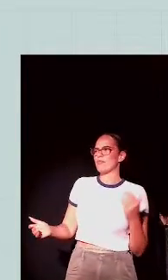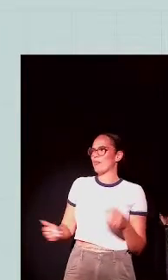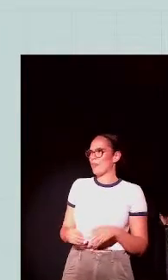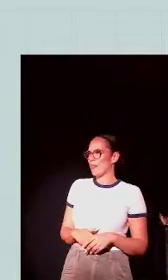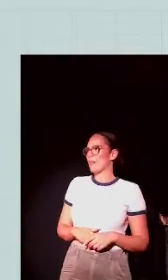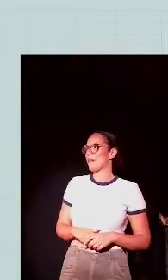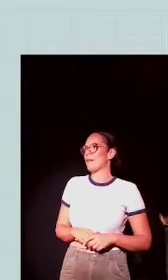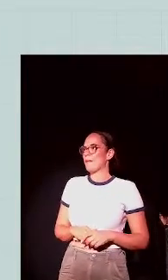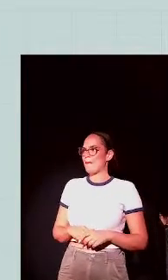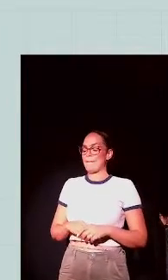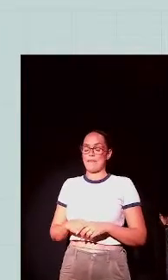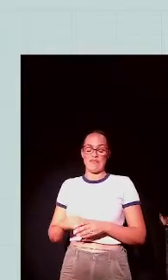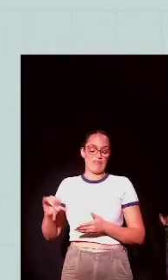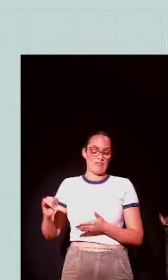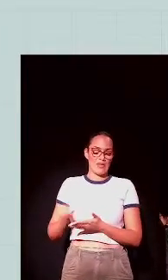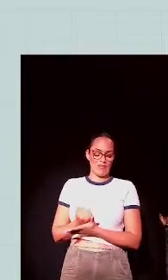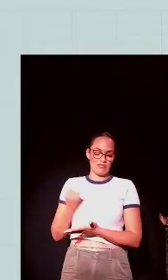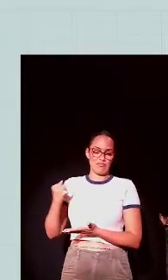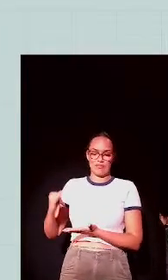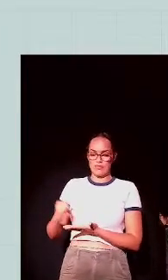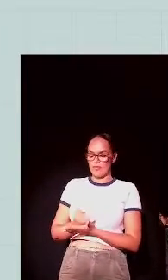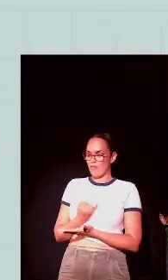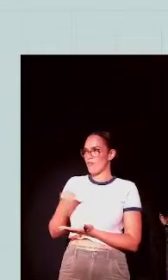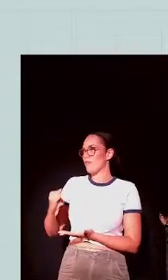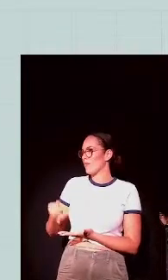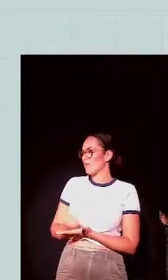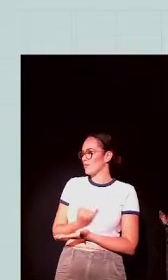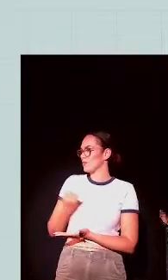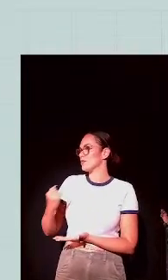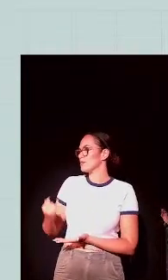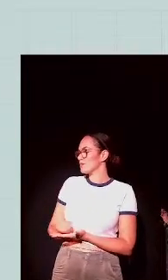Insidious subjection, oh Alita,